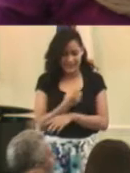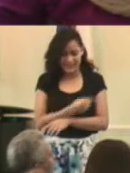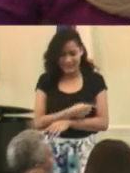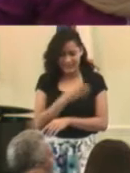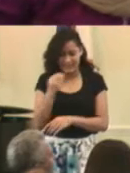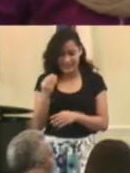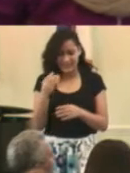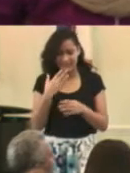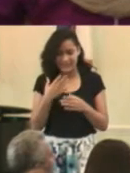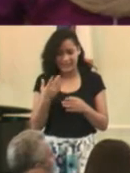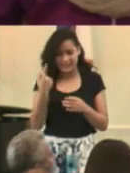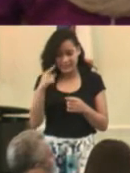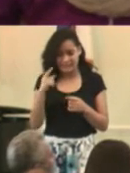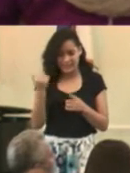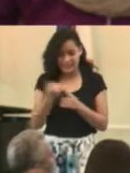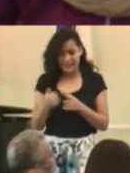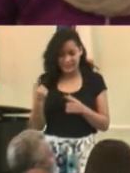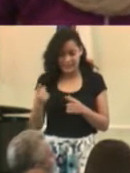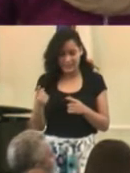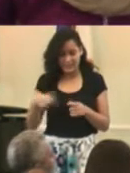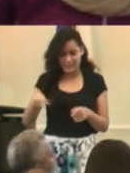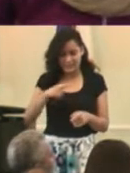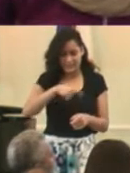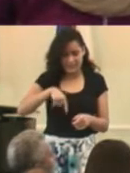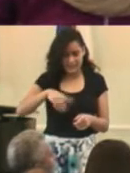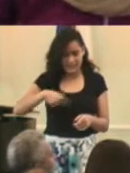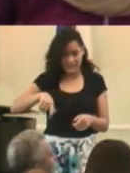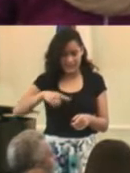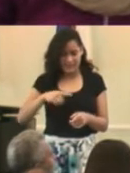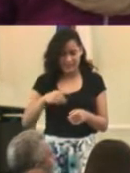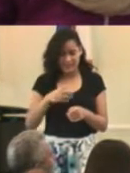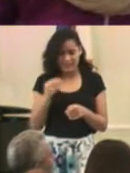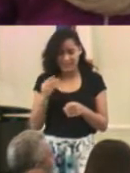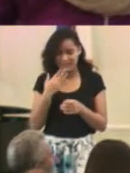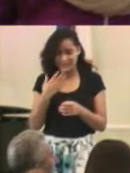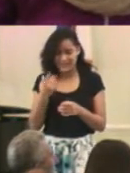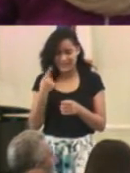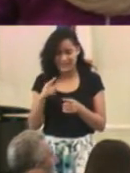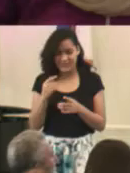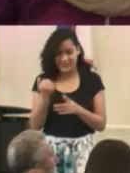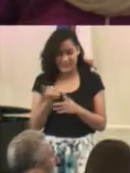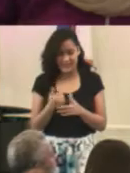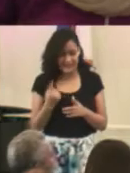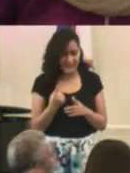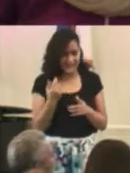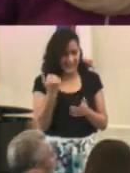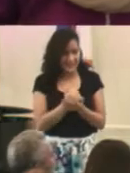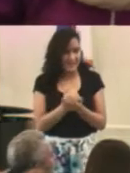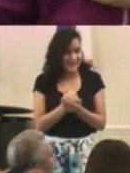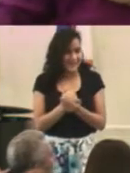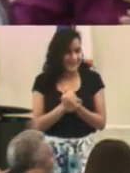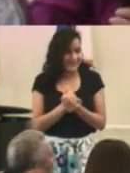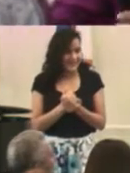for everybody around us. And thank you for everybody. Amen. Amen.